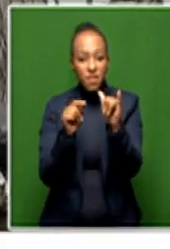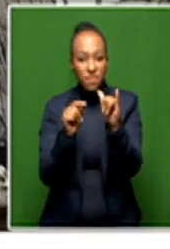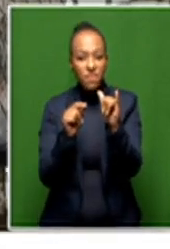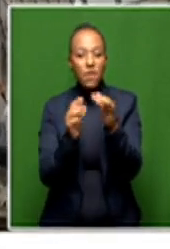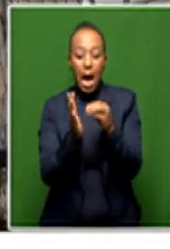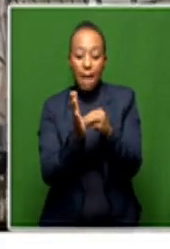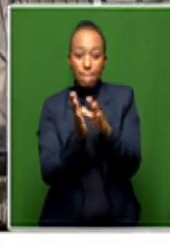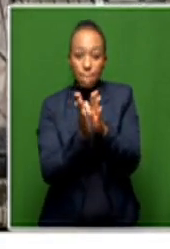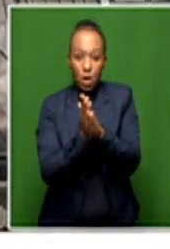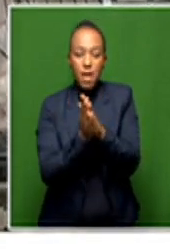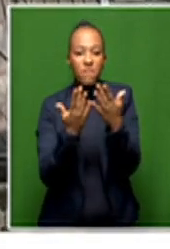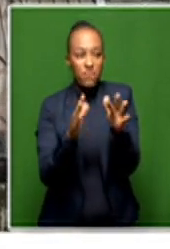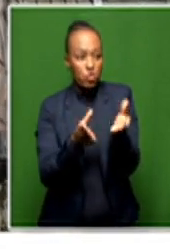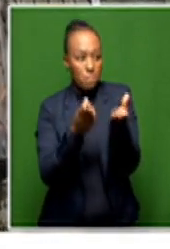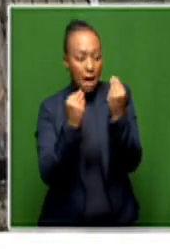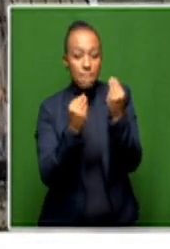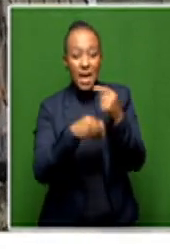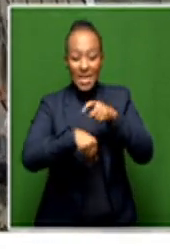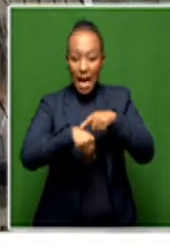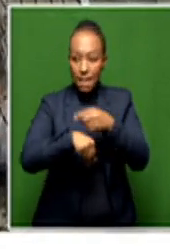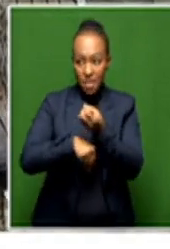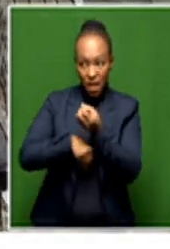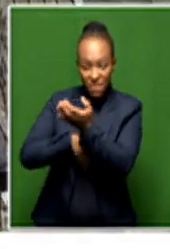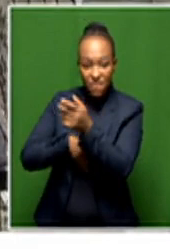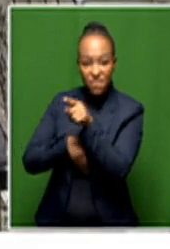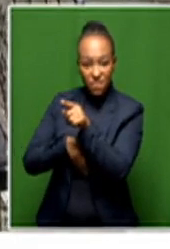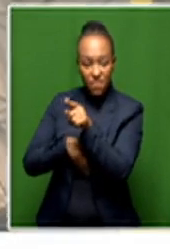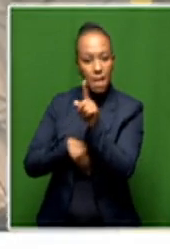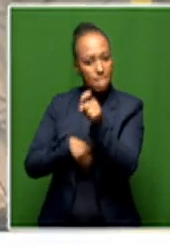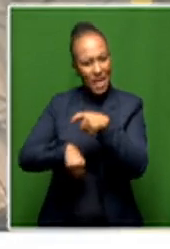your appointment with a time, you have to